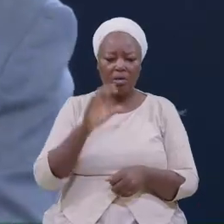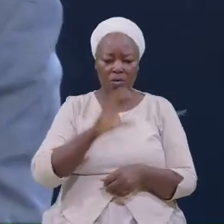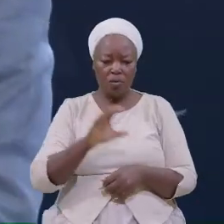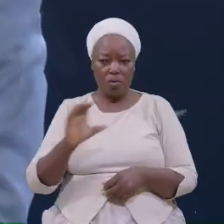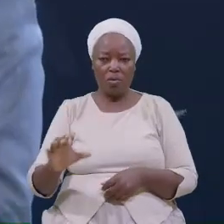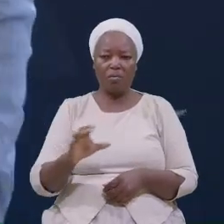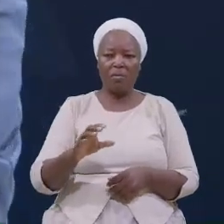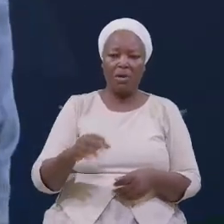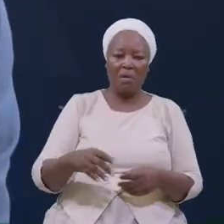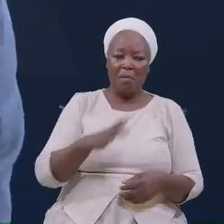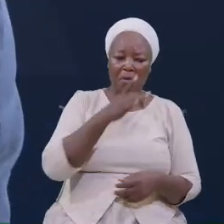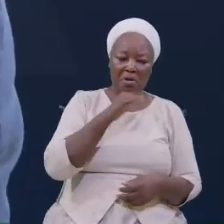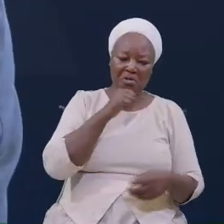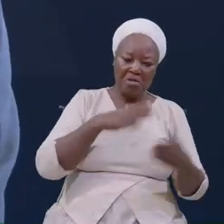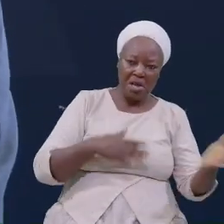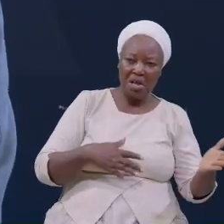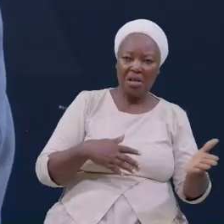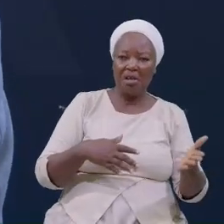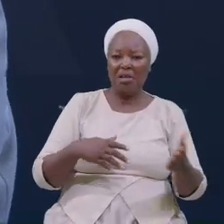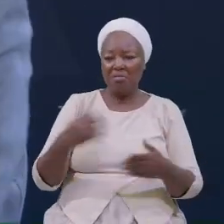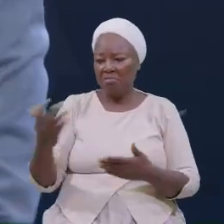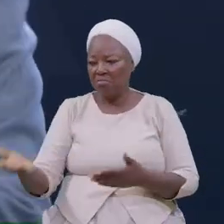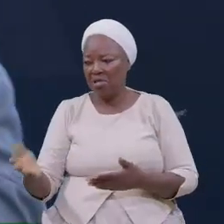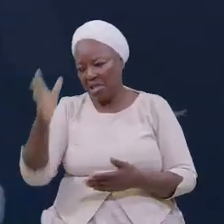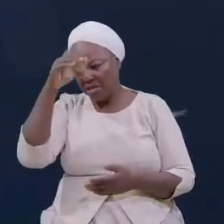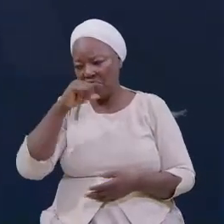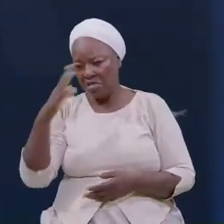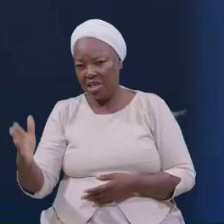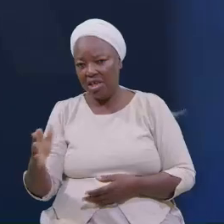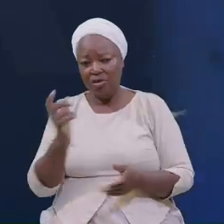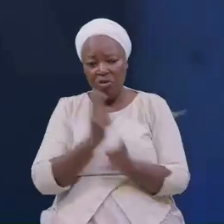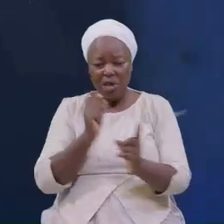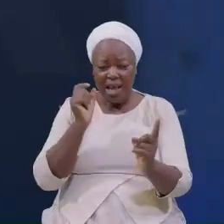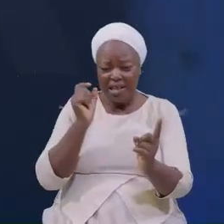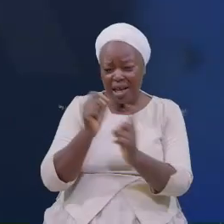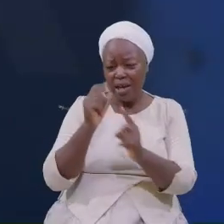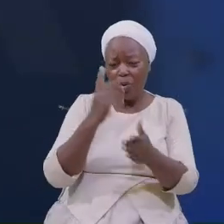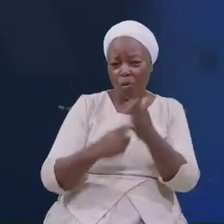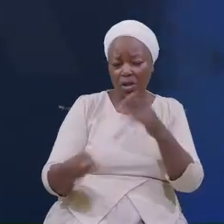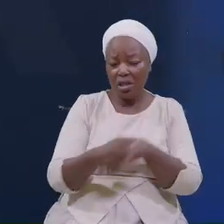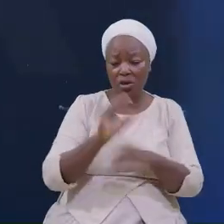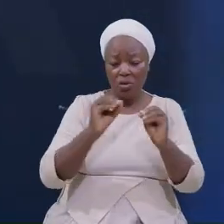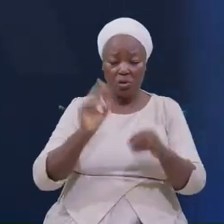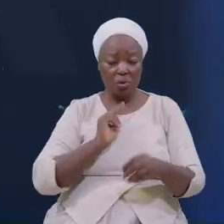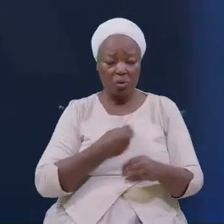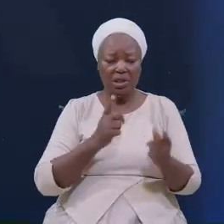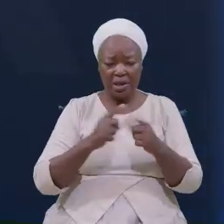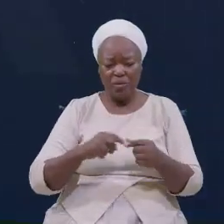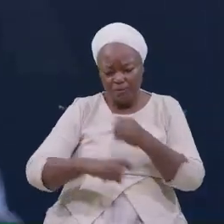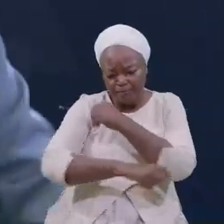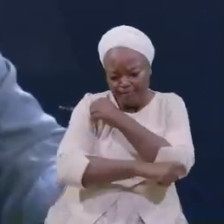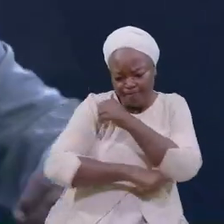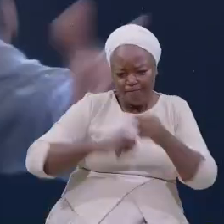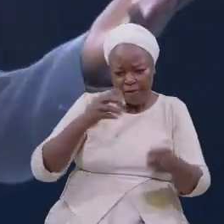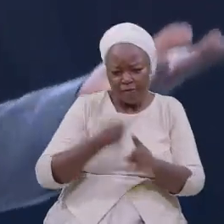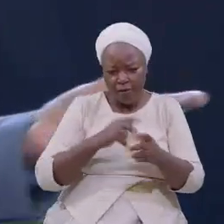there, daddy is not there. Exactly what he taught us in the morning devotion, we steal. We steal from the